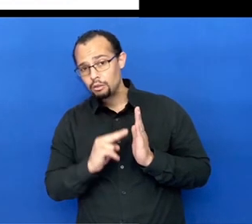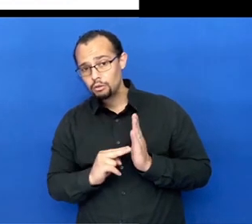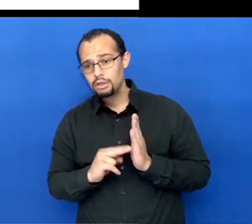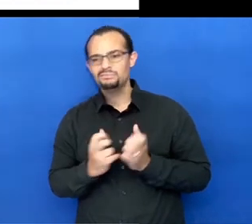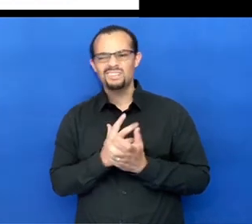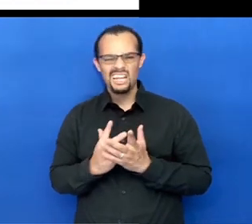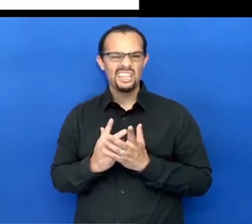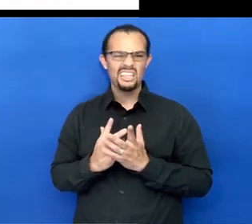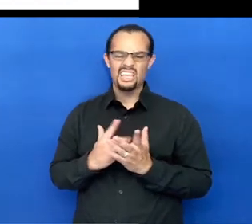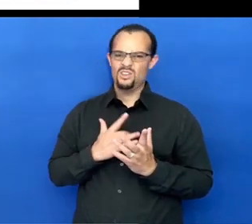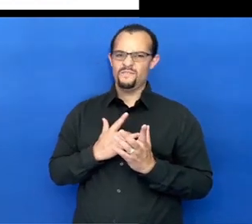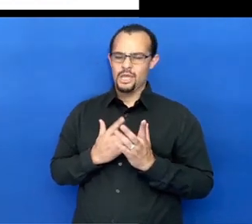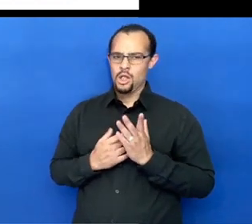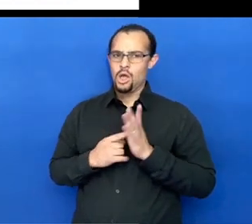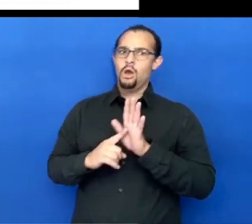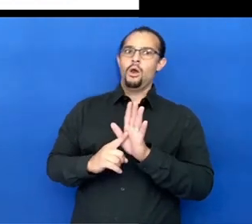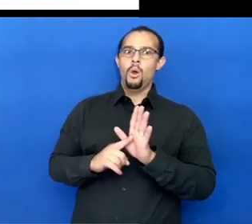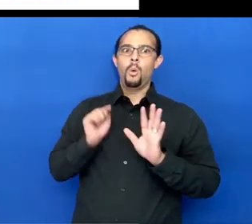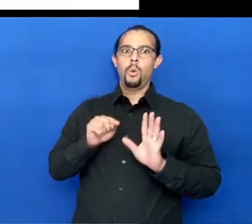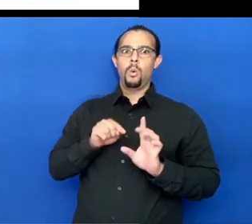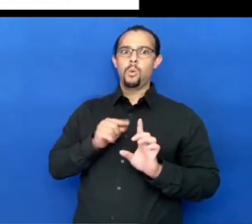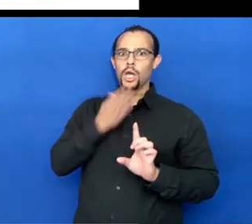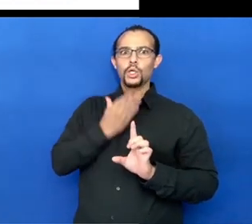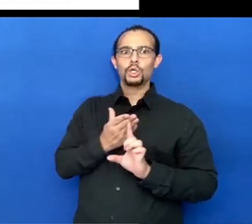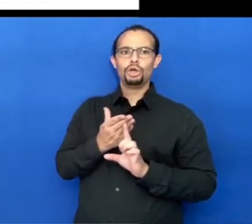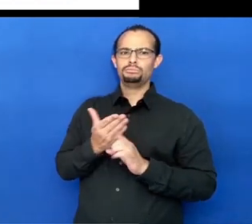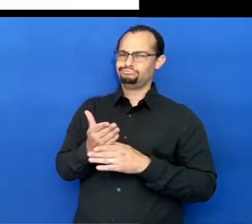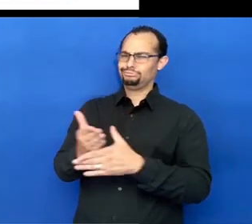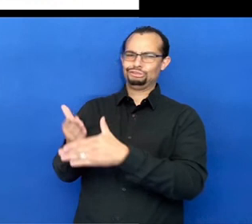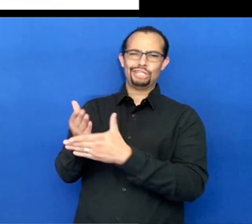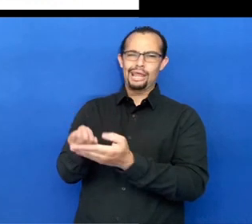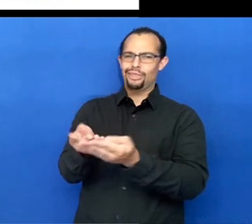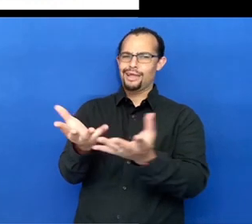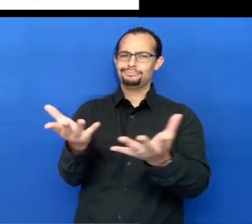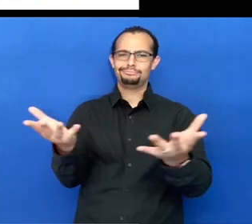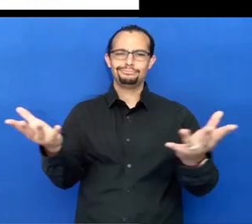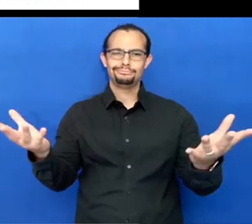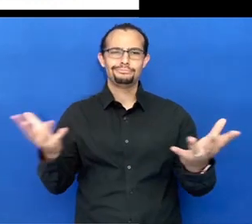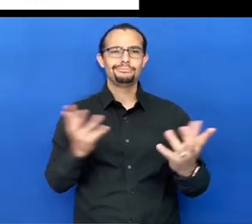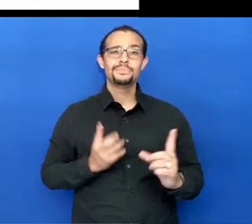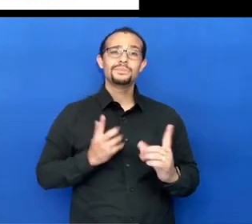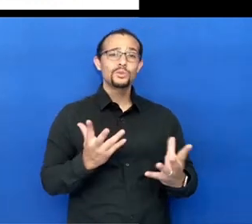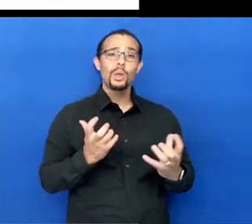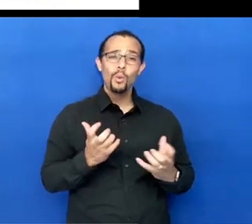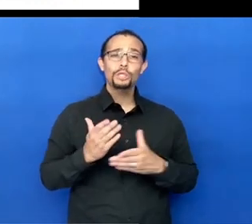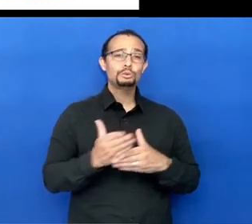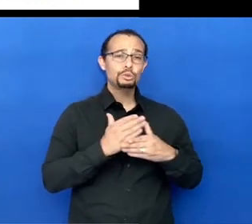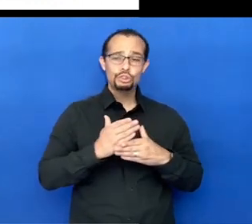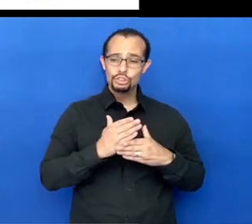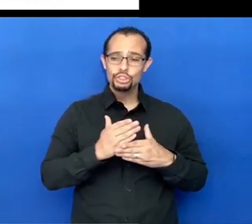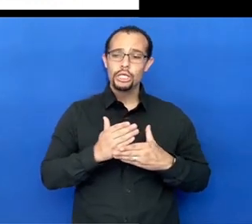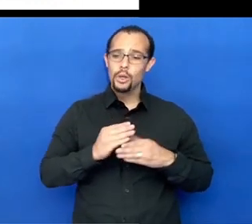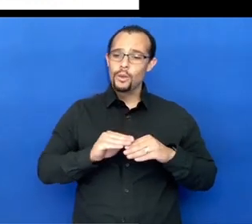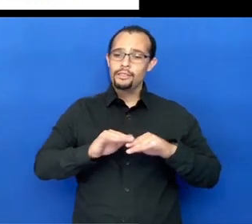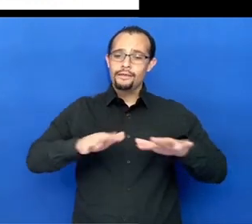leisure. And any of these that may stand out, feel free to pass along. We want to make sure to include this with a